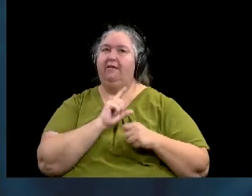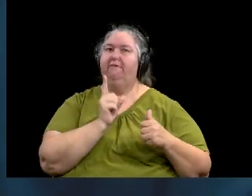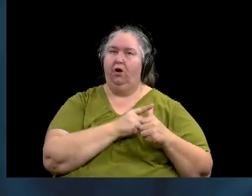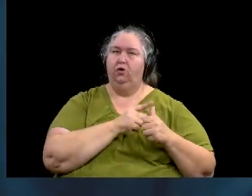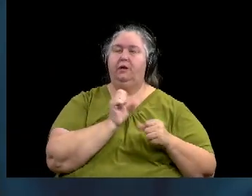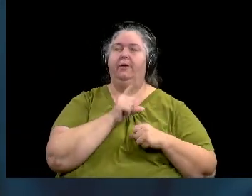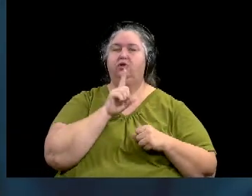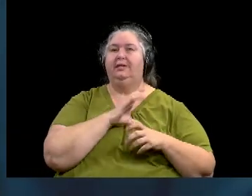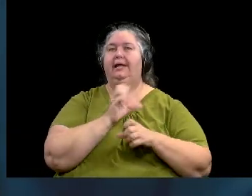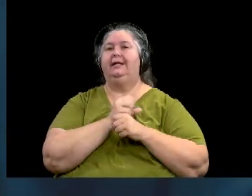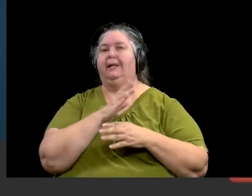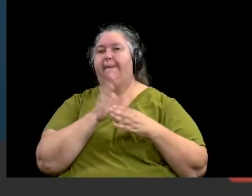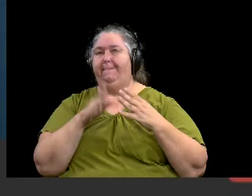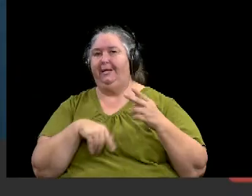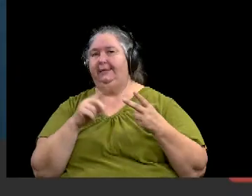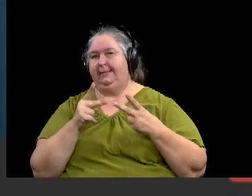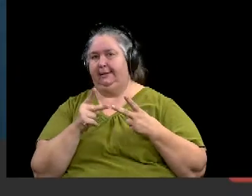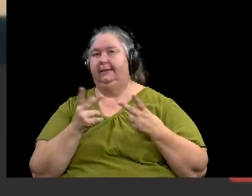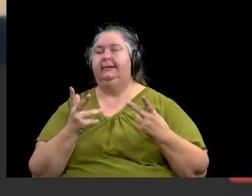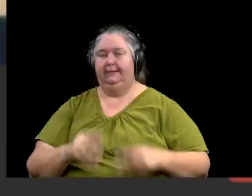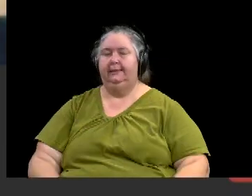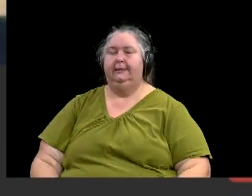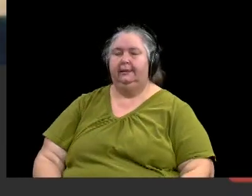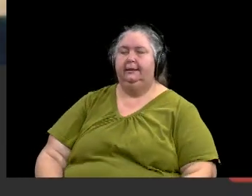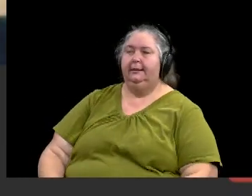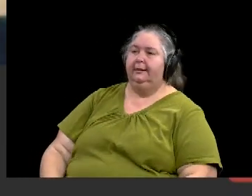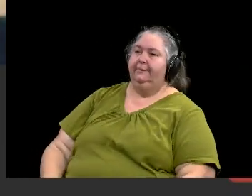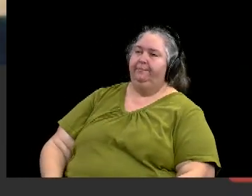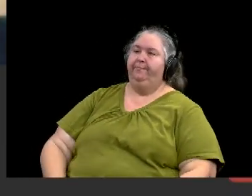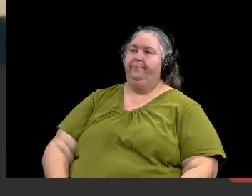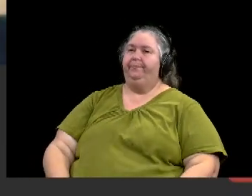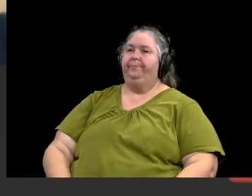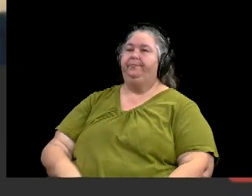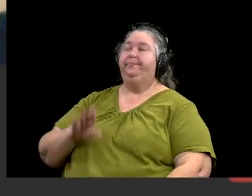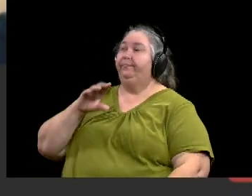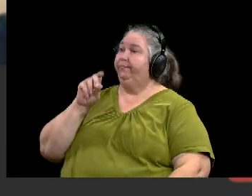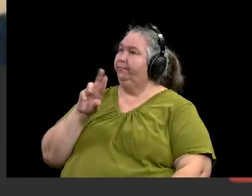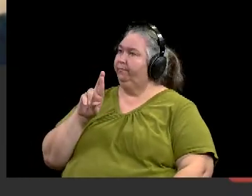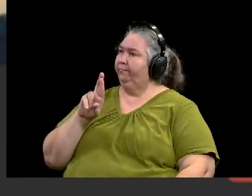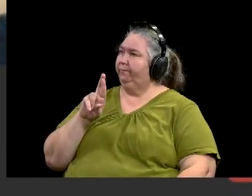Okay. Rhiannon Sagert from the Waco Trib, do you have another question?